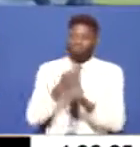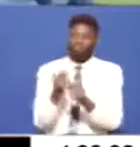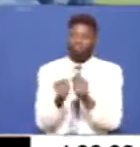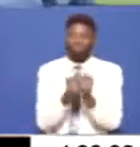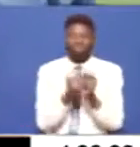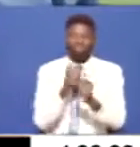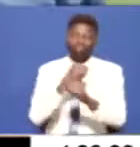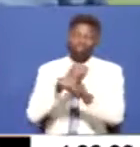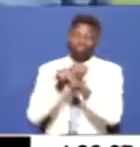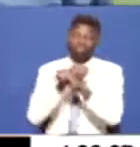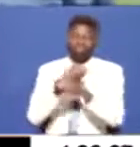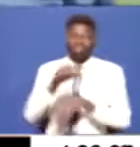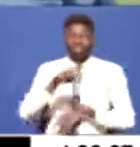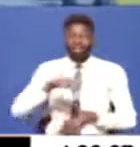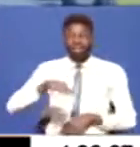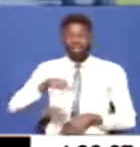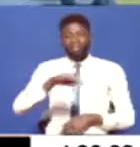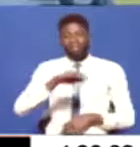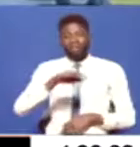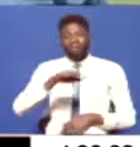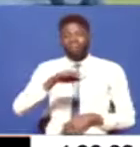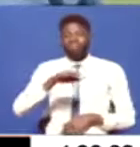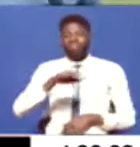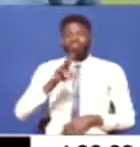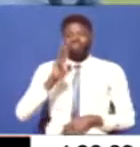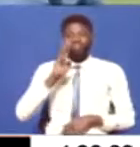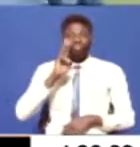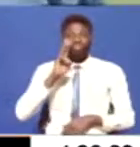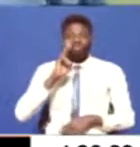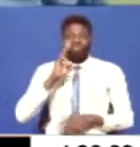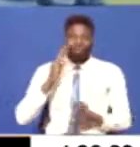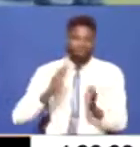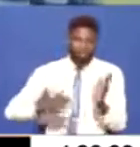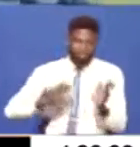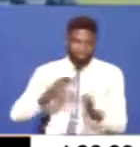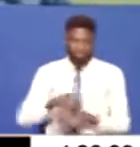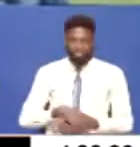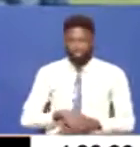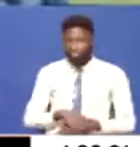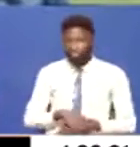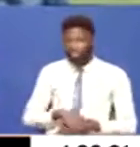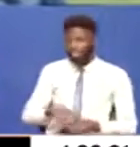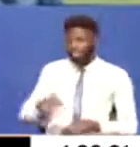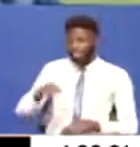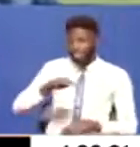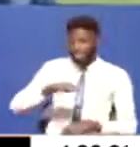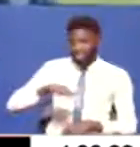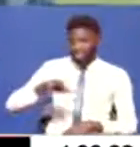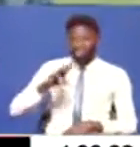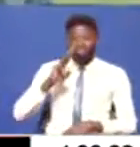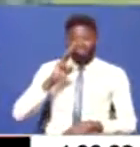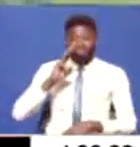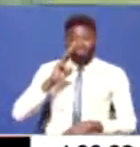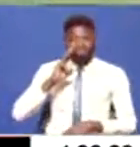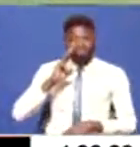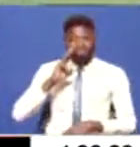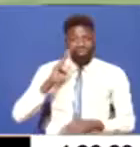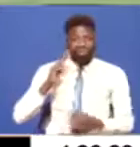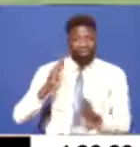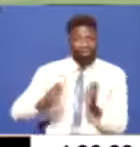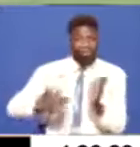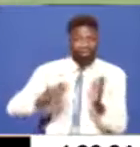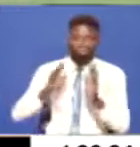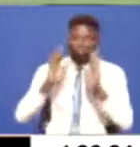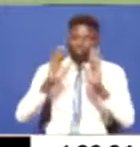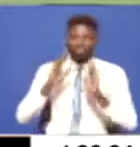Lake Naivasha ni muhimu sana kwa wale wote washikanda wanakaa hapa kwa hii Naivasha. Kwa